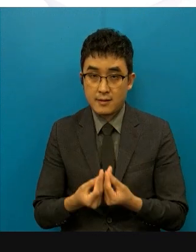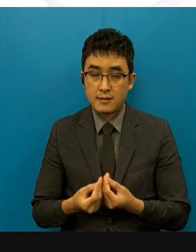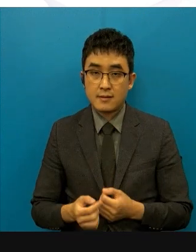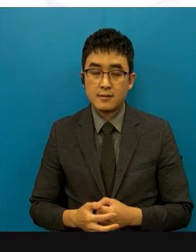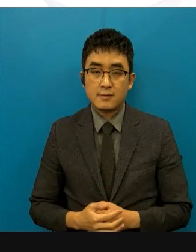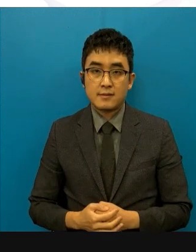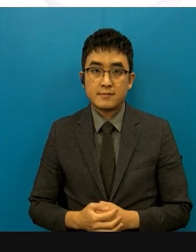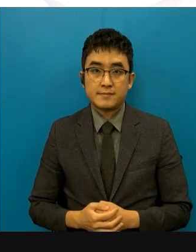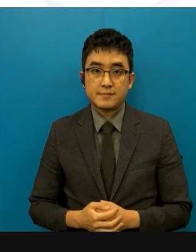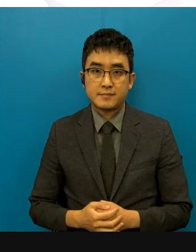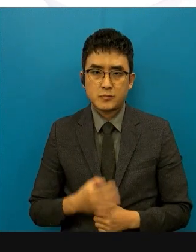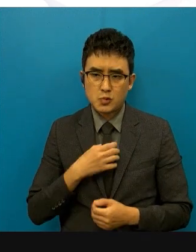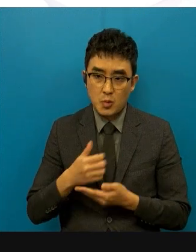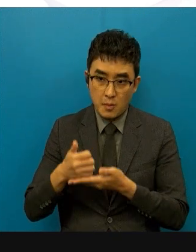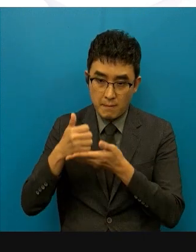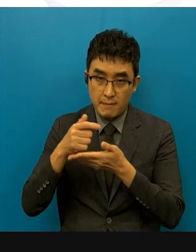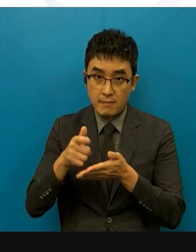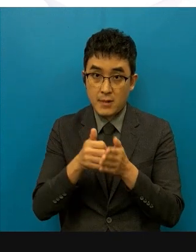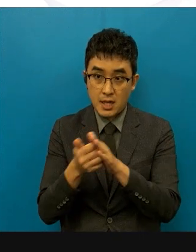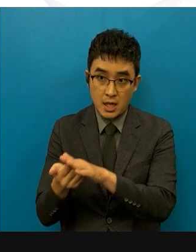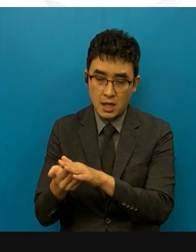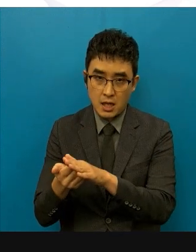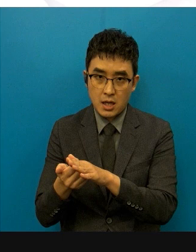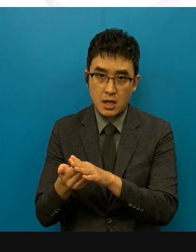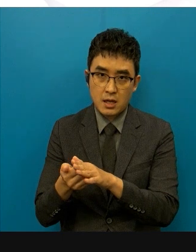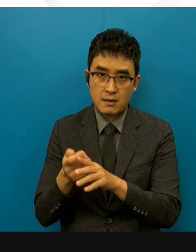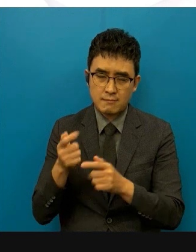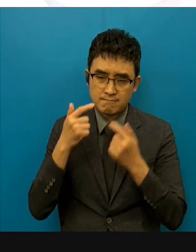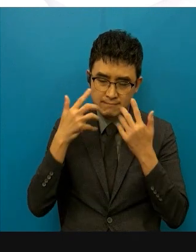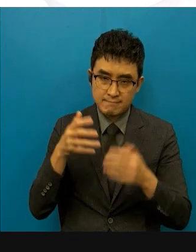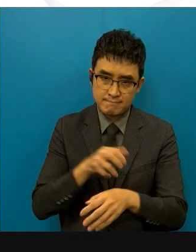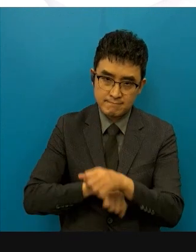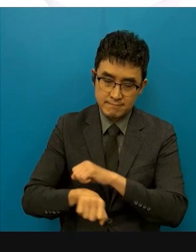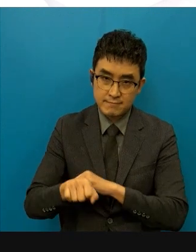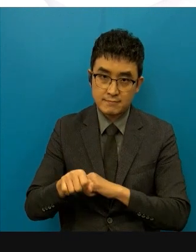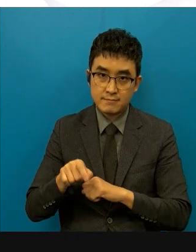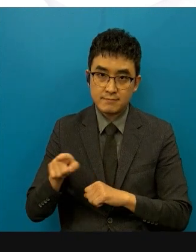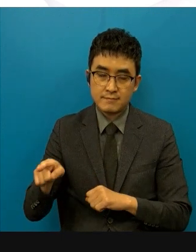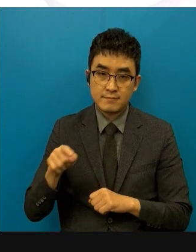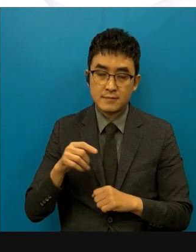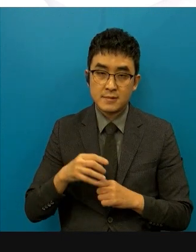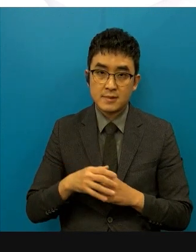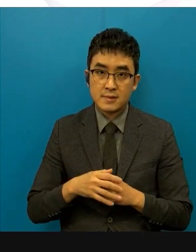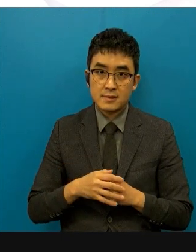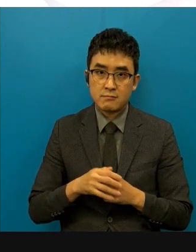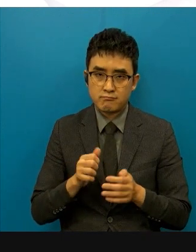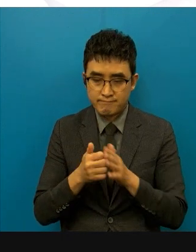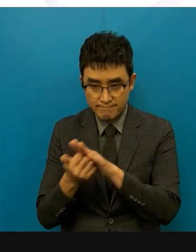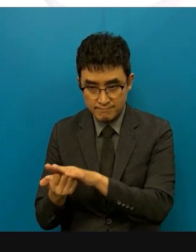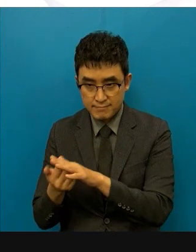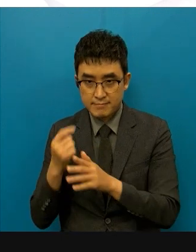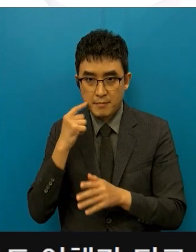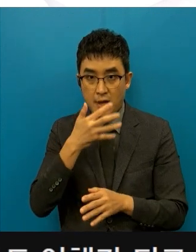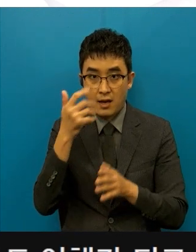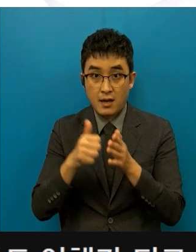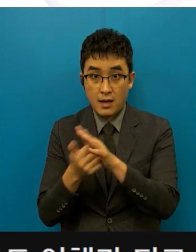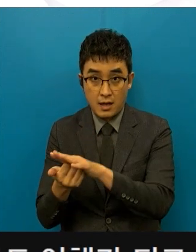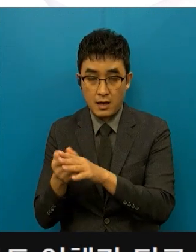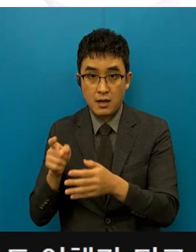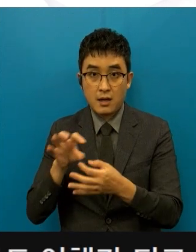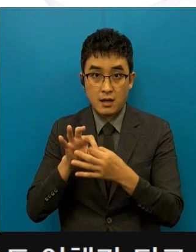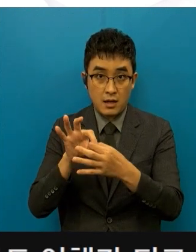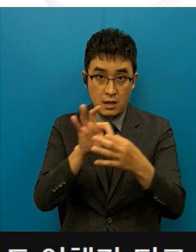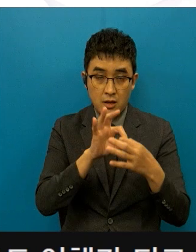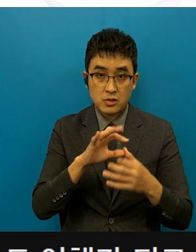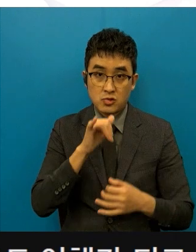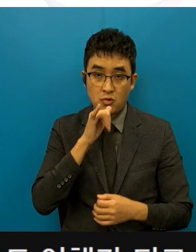which allowed him to live out the remaining life more meaningful, as is